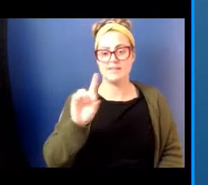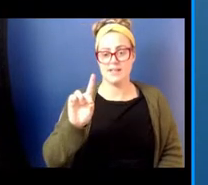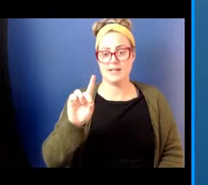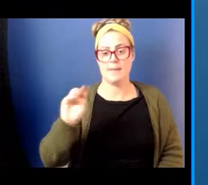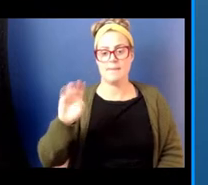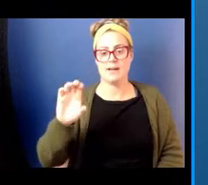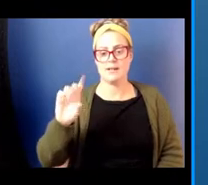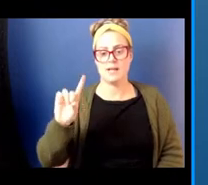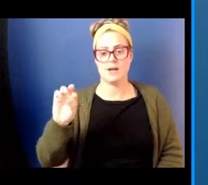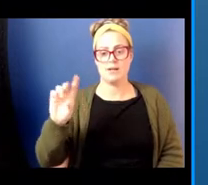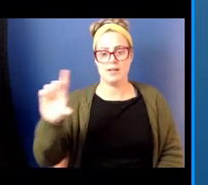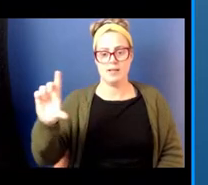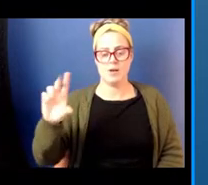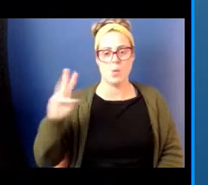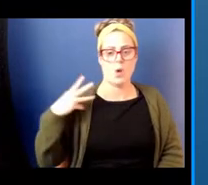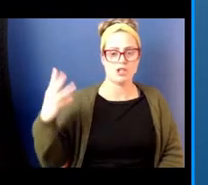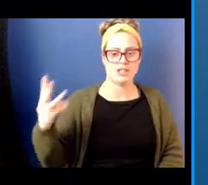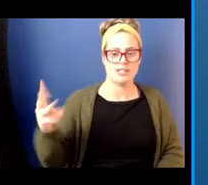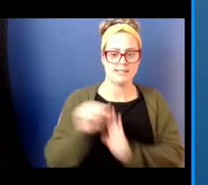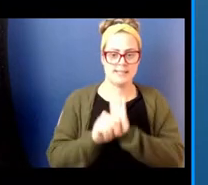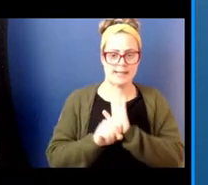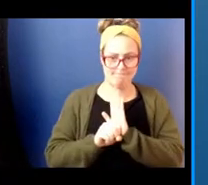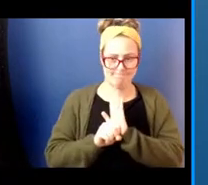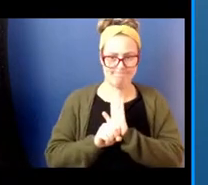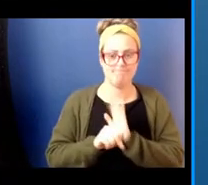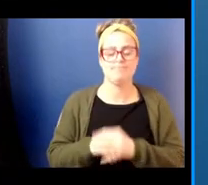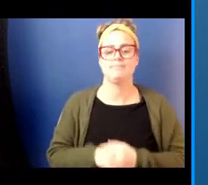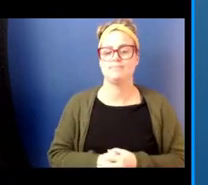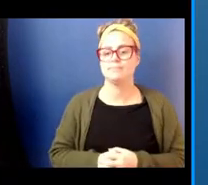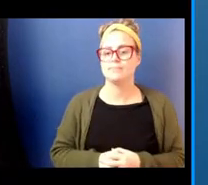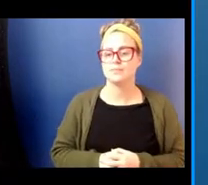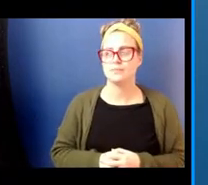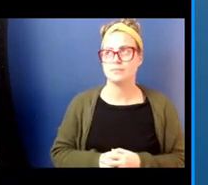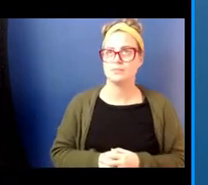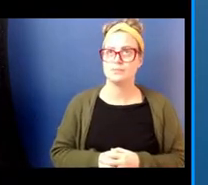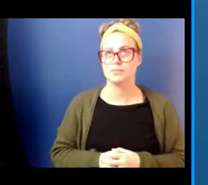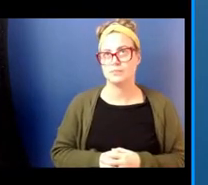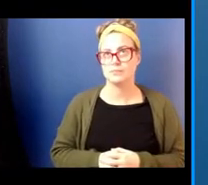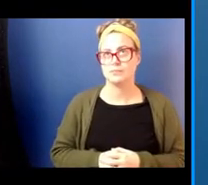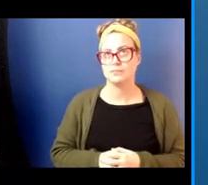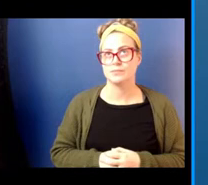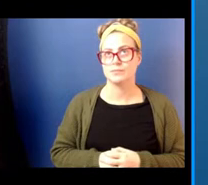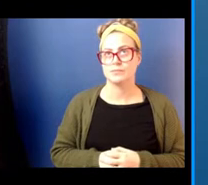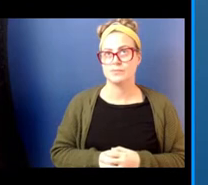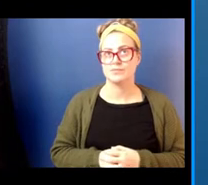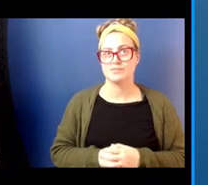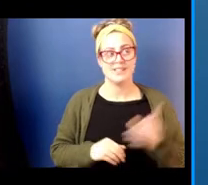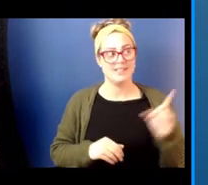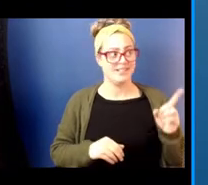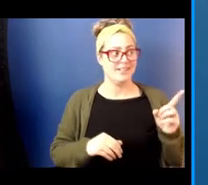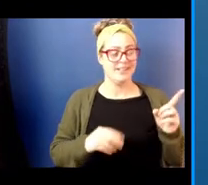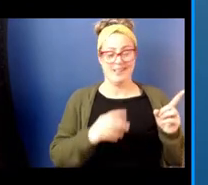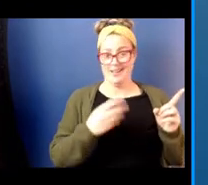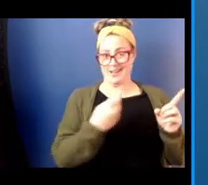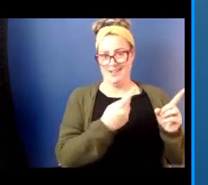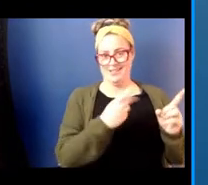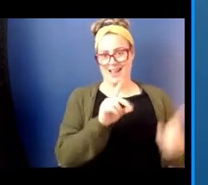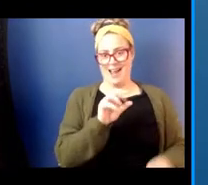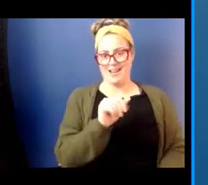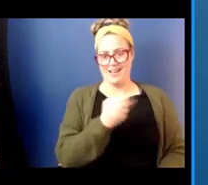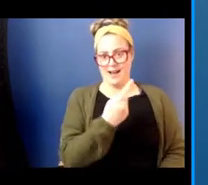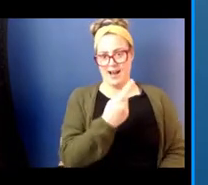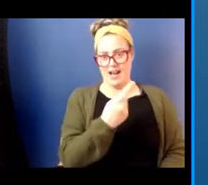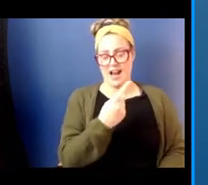I want to um like Donna I've served on this committee many cycles it is not unusual for